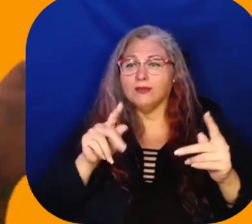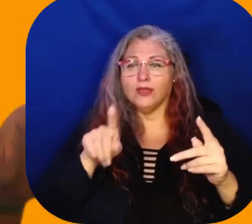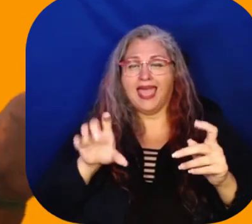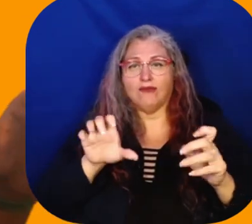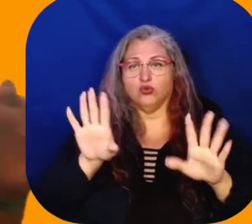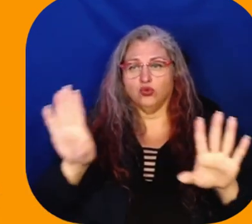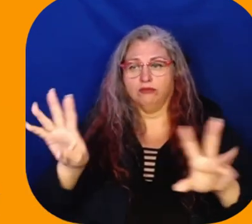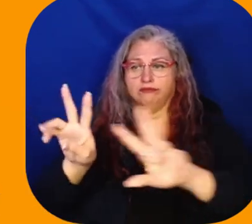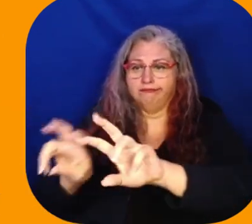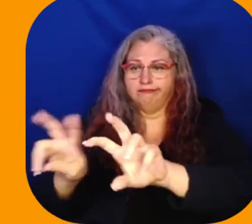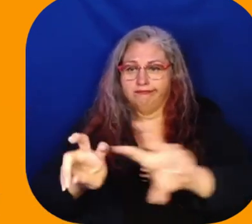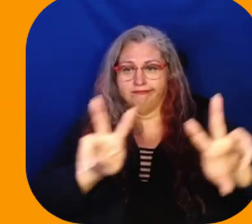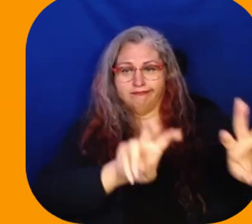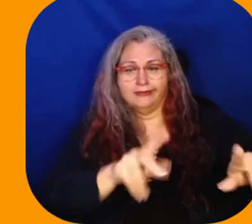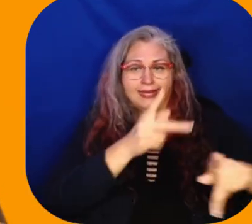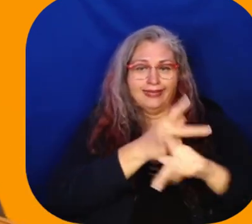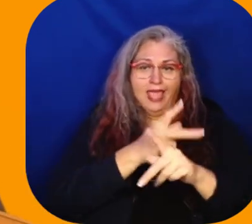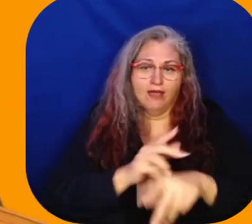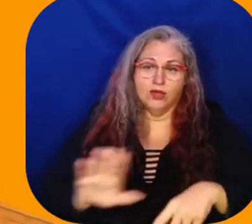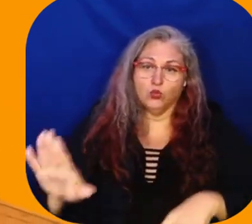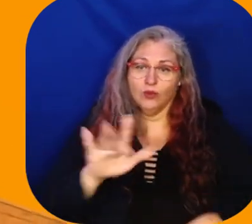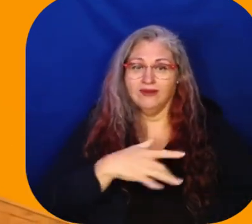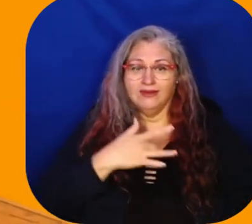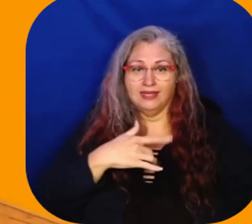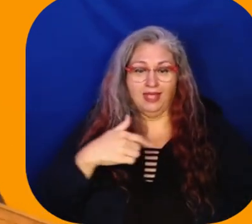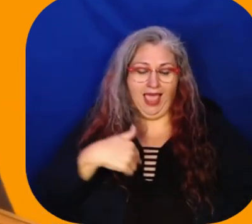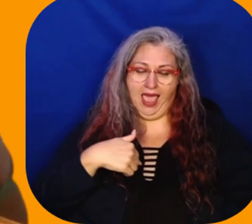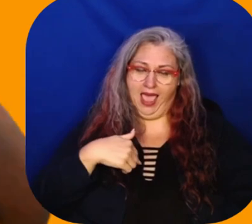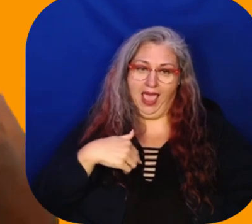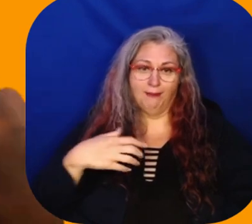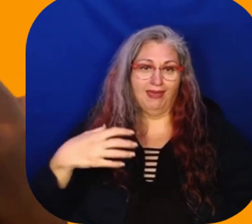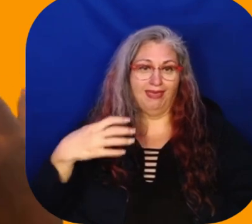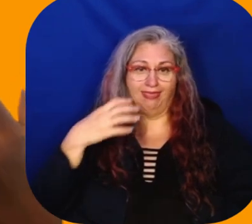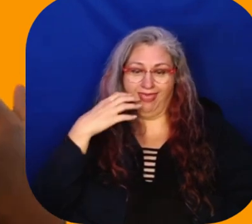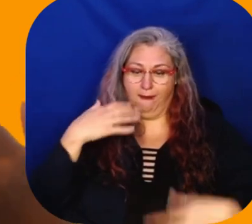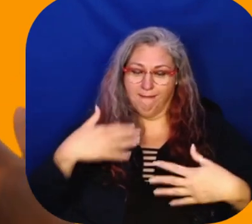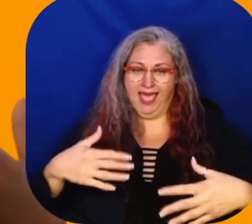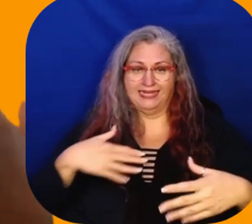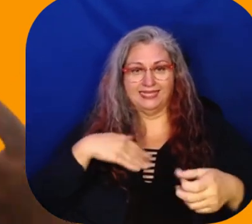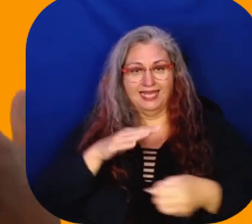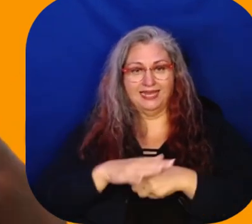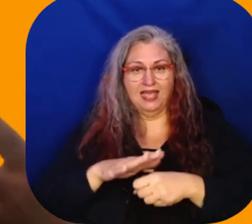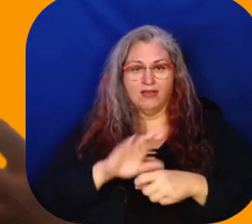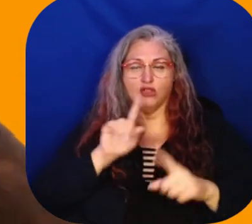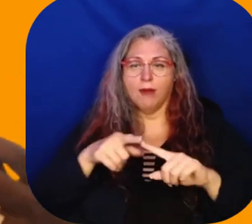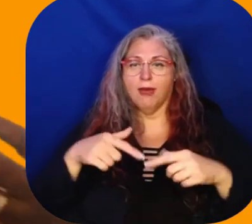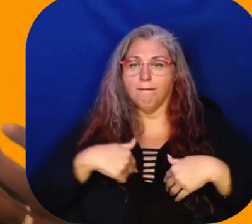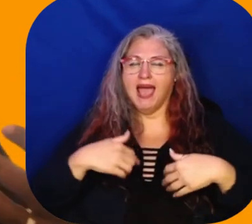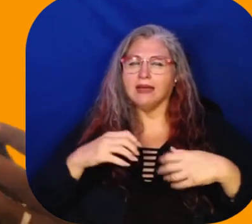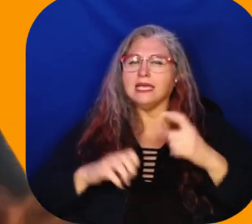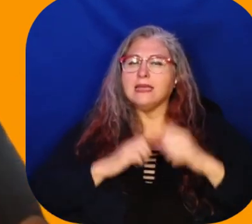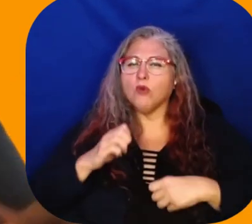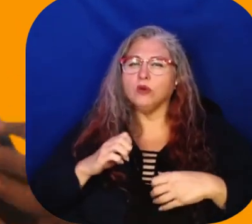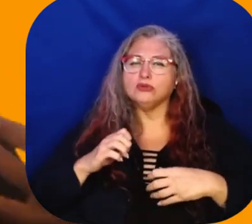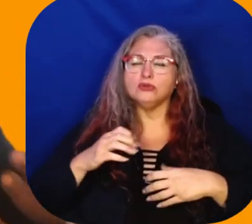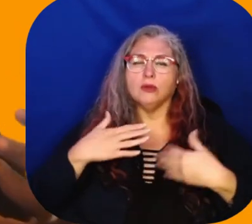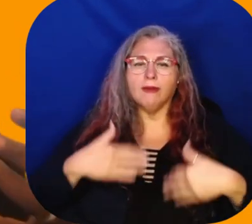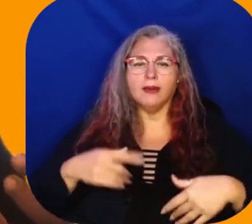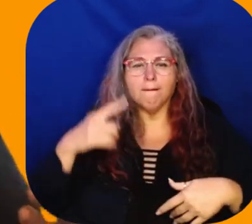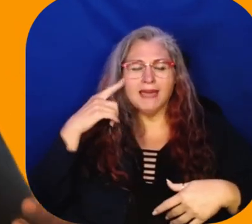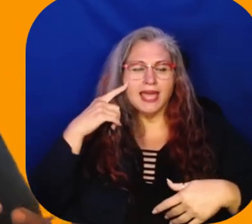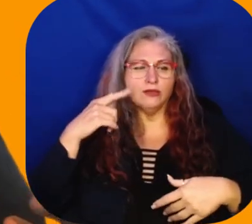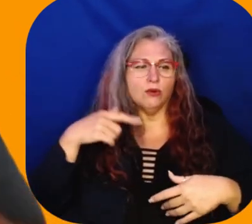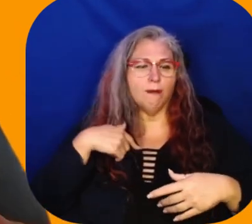take care of their own feelings. I'm enough. I'm a thick-ass body. And I'm talking about my emotional body, my mental body, my psyche. I'm